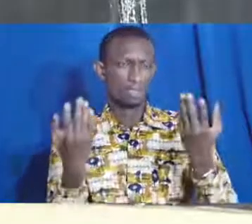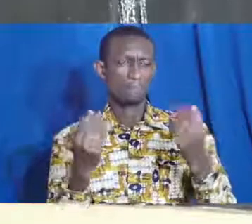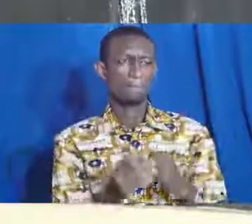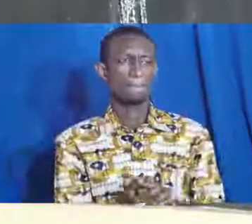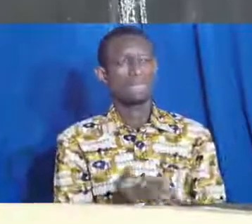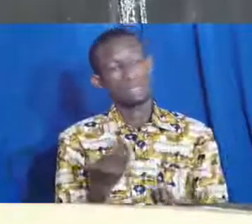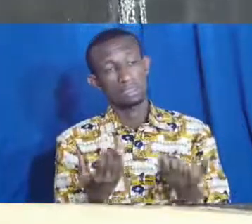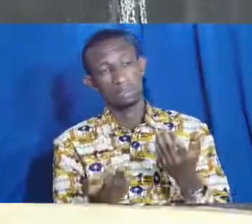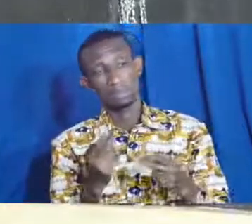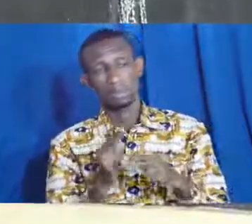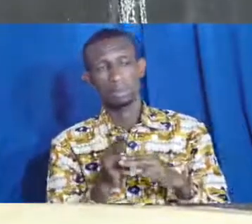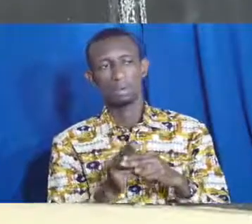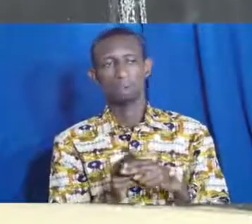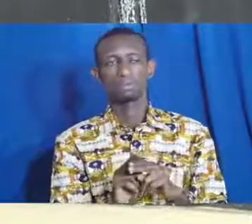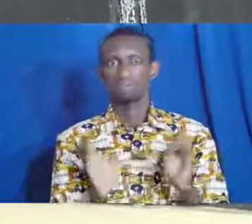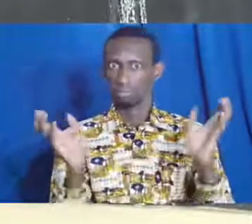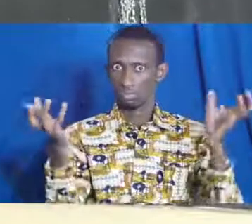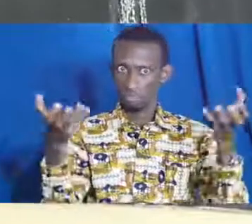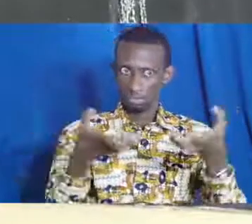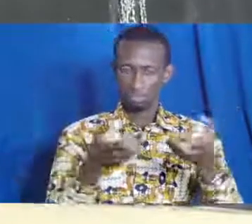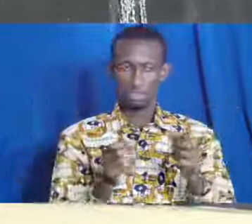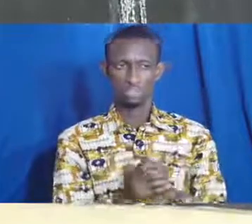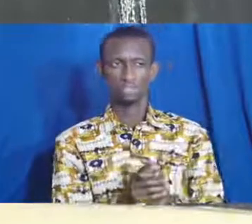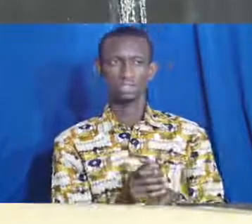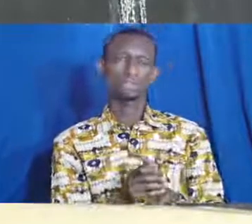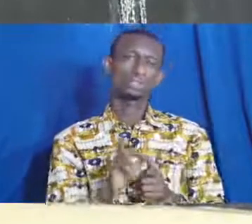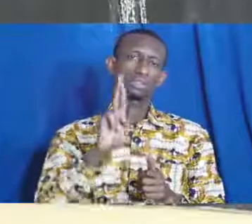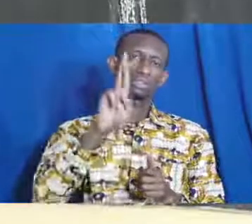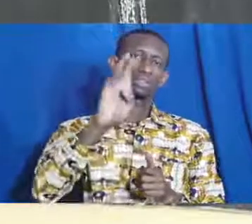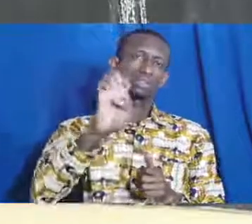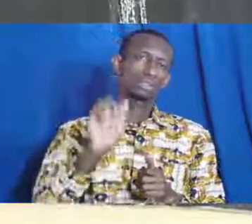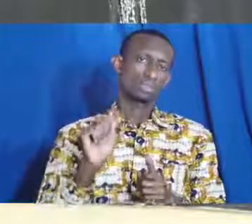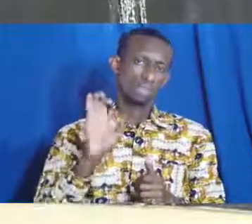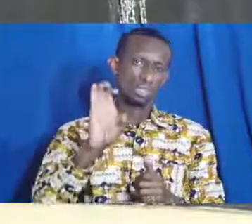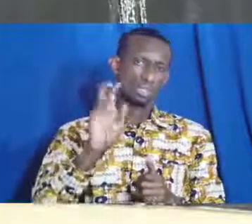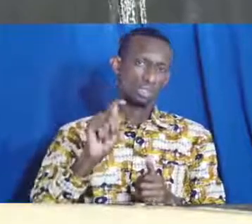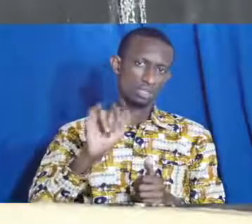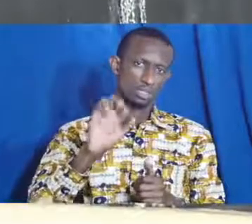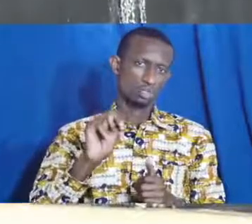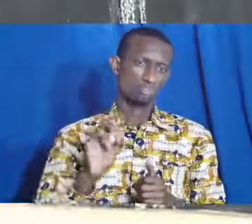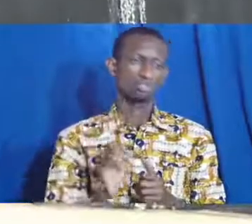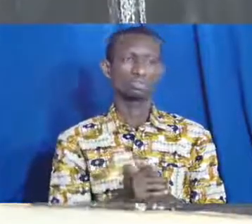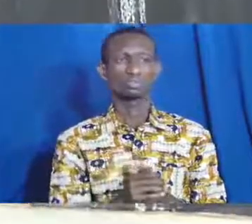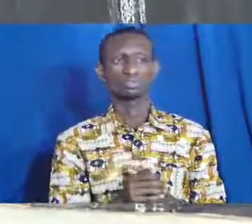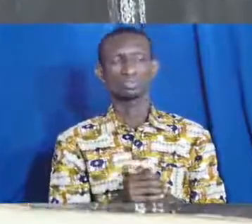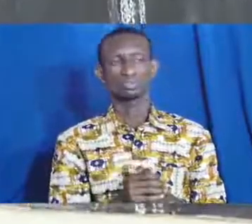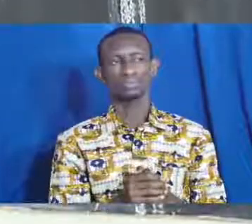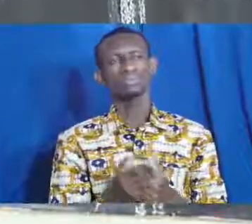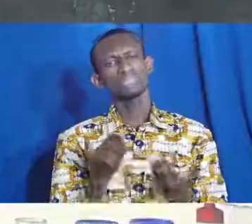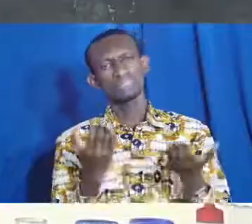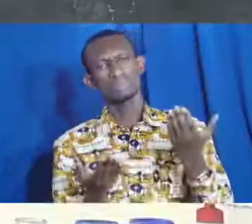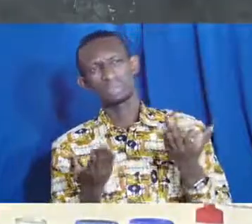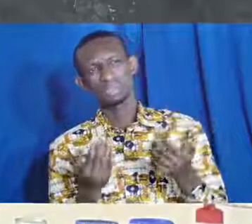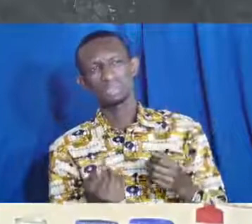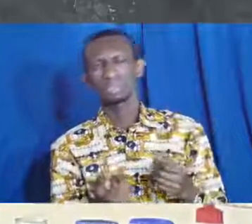most cases, it is called combustion reaction. This is a combustion reaction. So you can as well